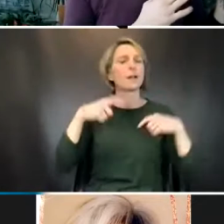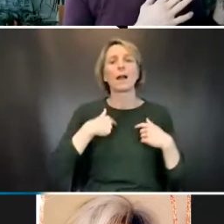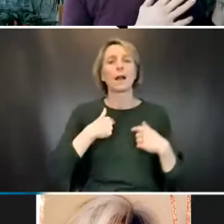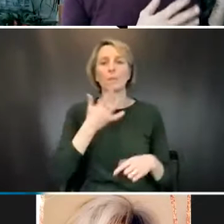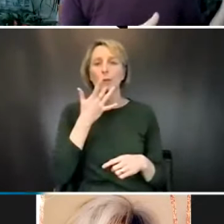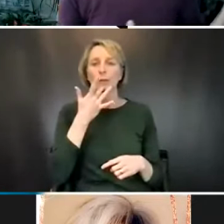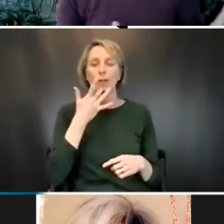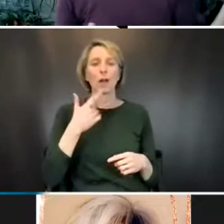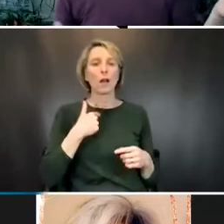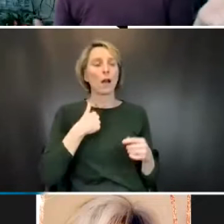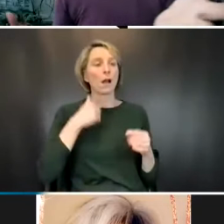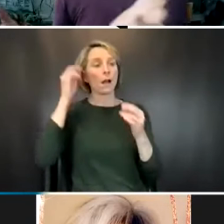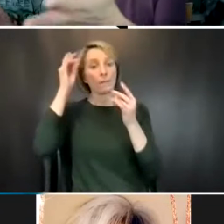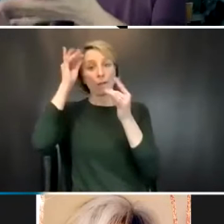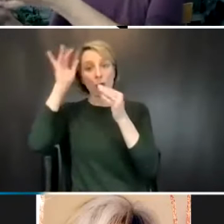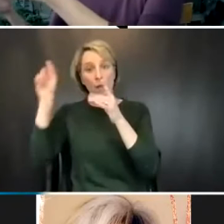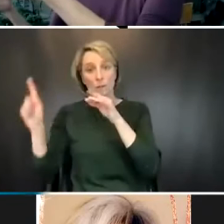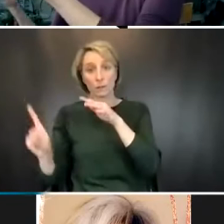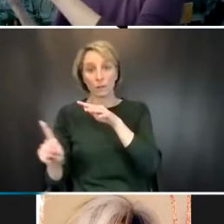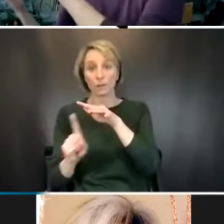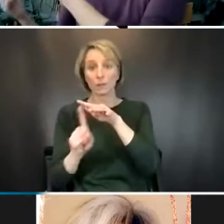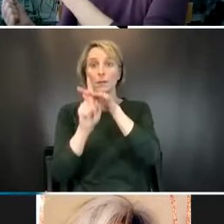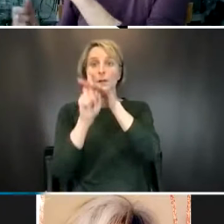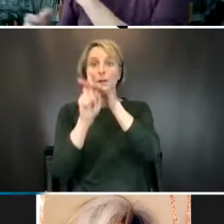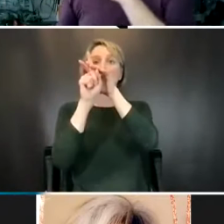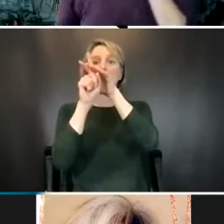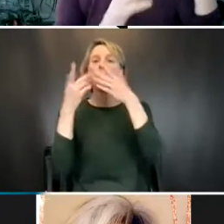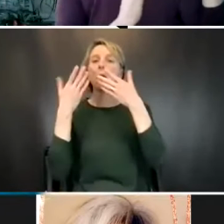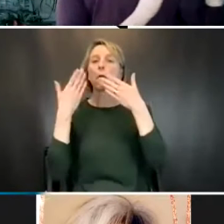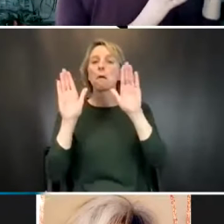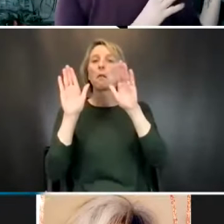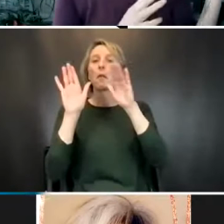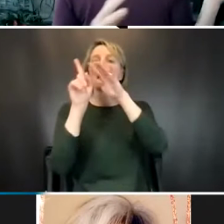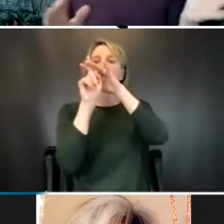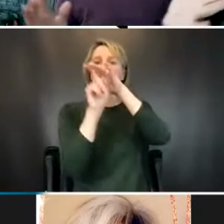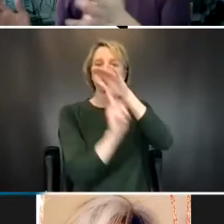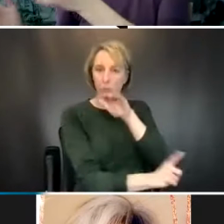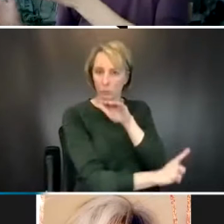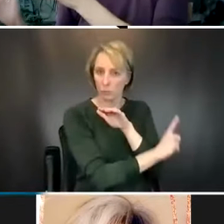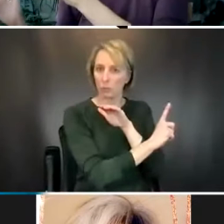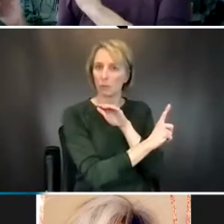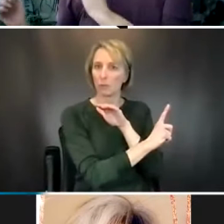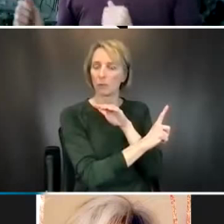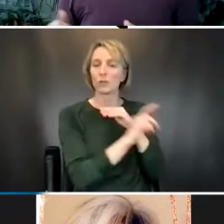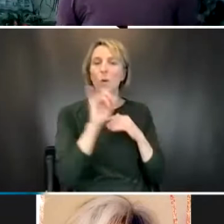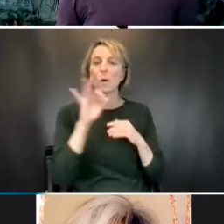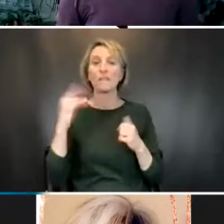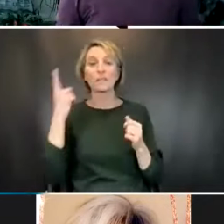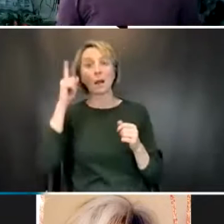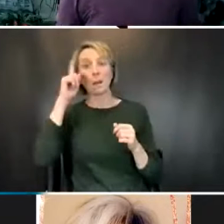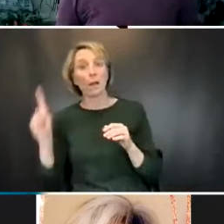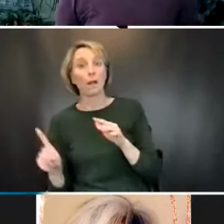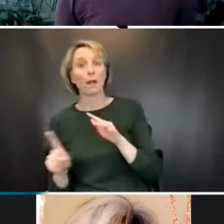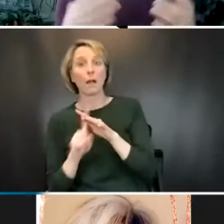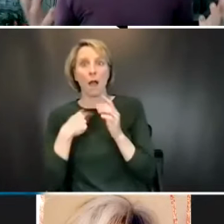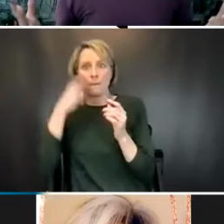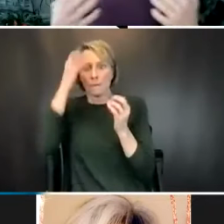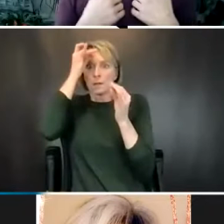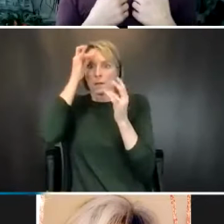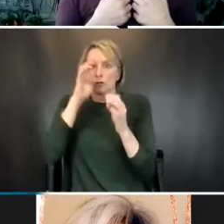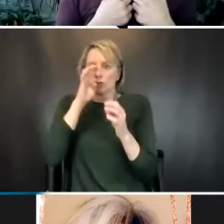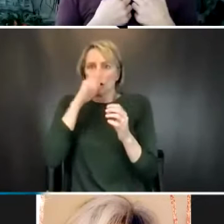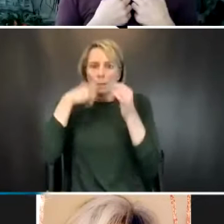it is there's a thought. I don't need to chase it. I don't need to engage. It can just float on by. And that has been much